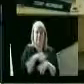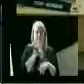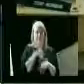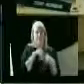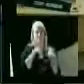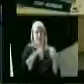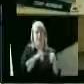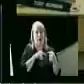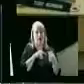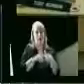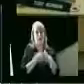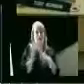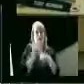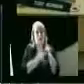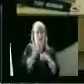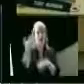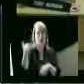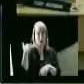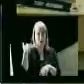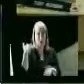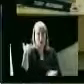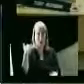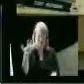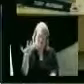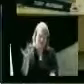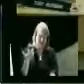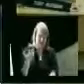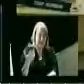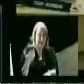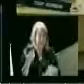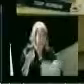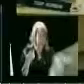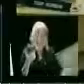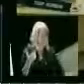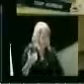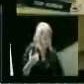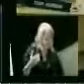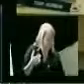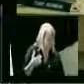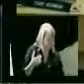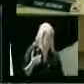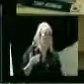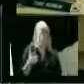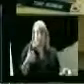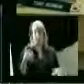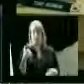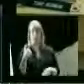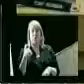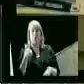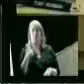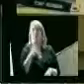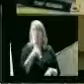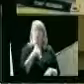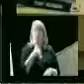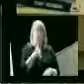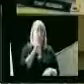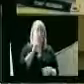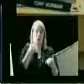began three years ago. Now given that we don't have any